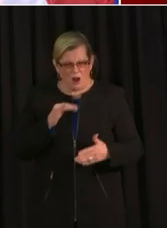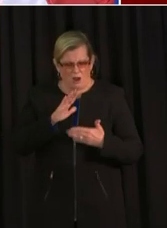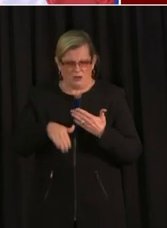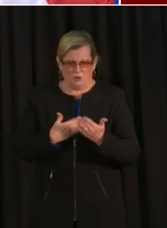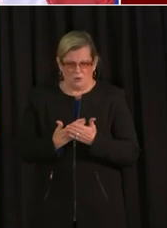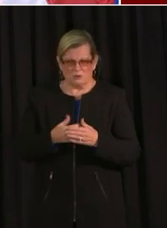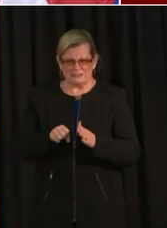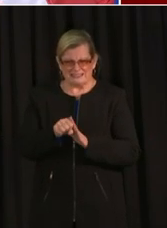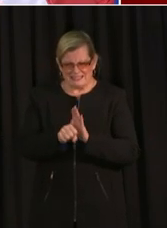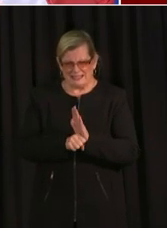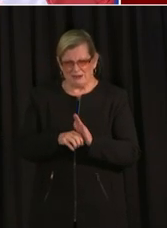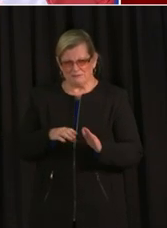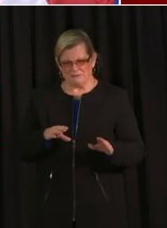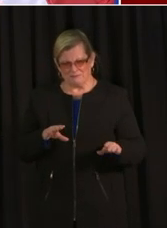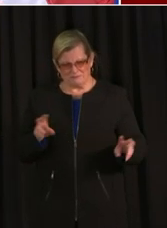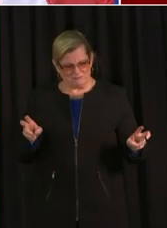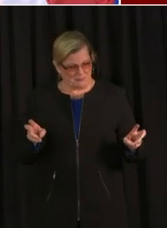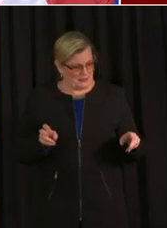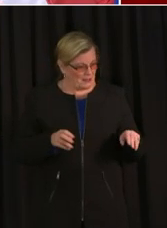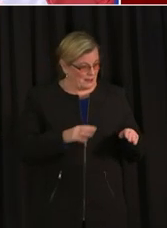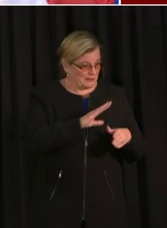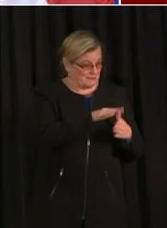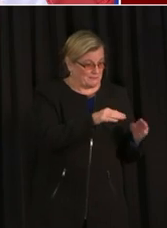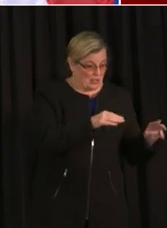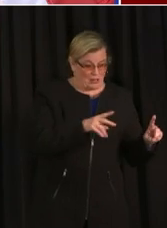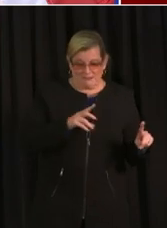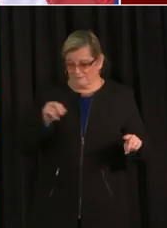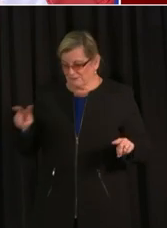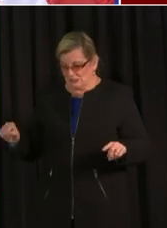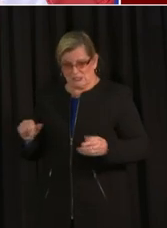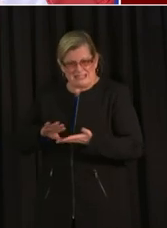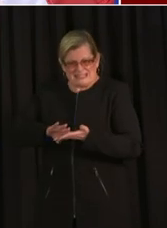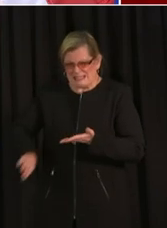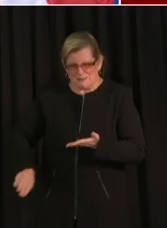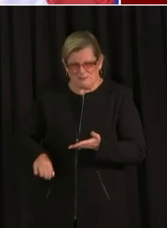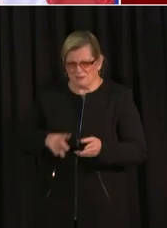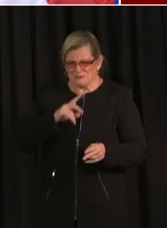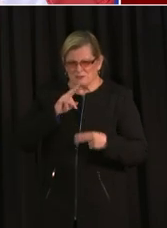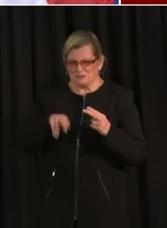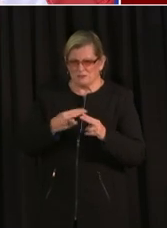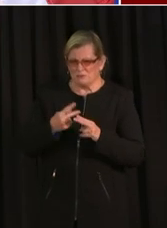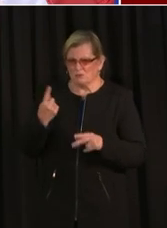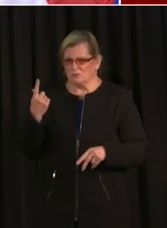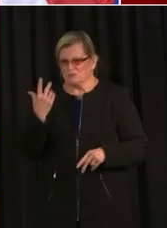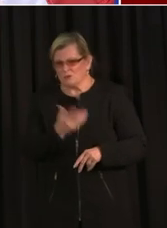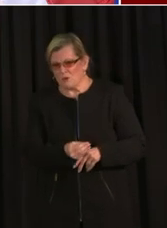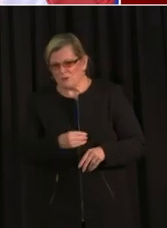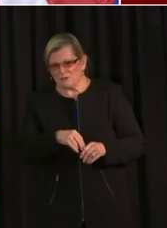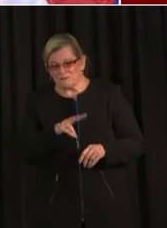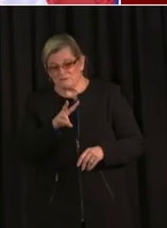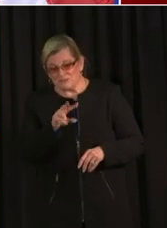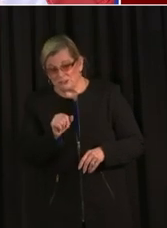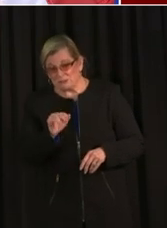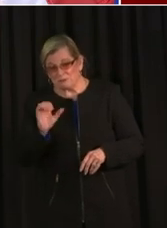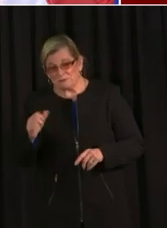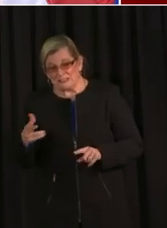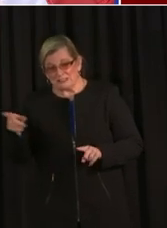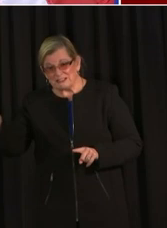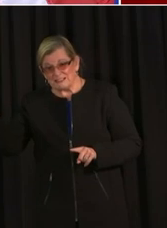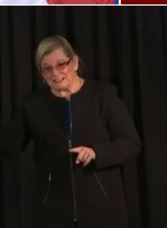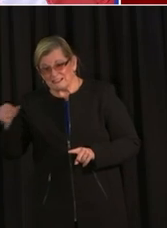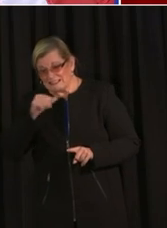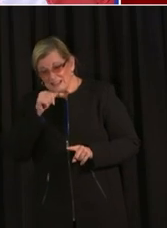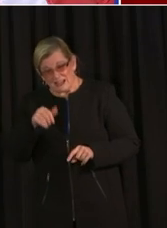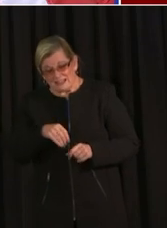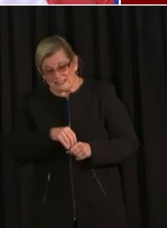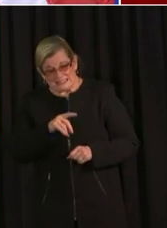Maryland and Virginia are exempt from this quarantine order rather than saying, you know, if somebody goes to Virginia Beach or somewhere that's not in the DC